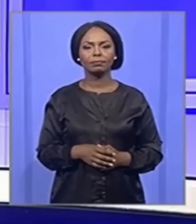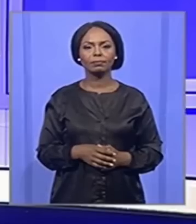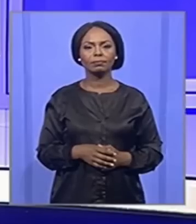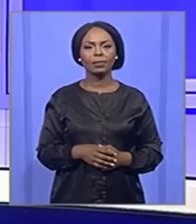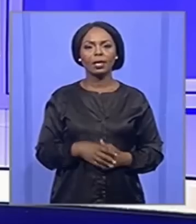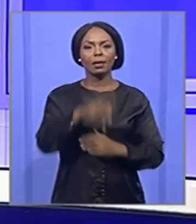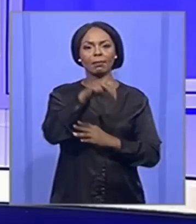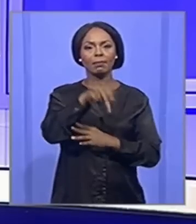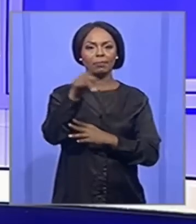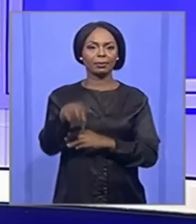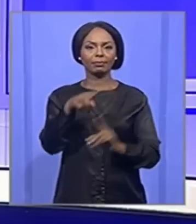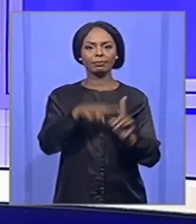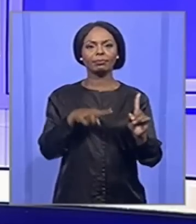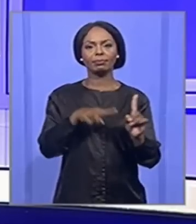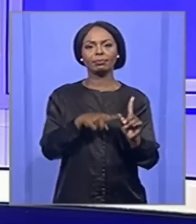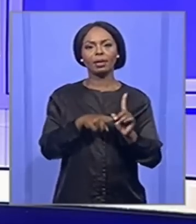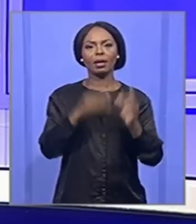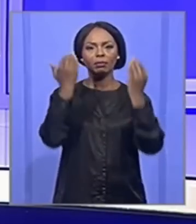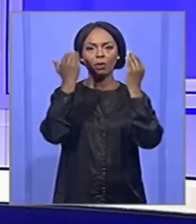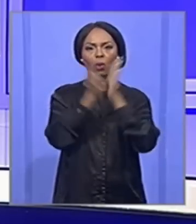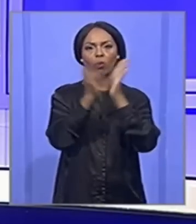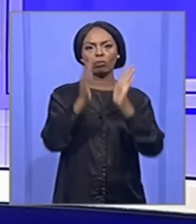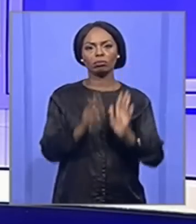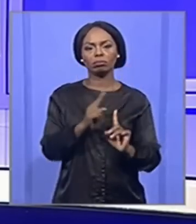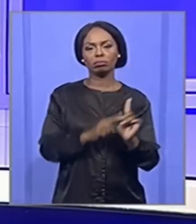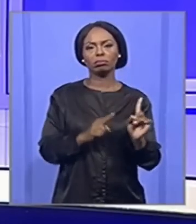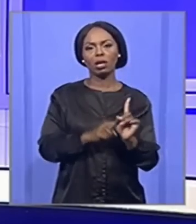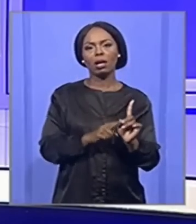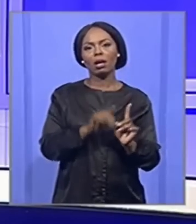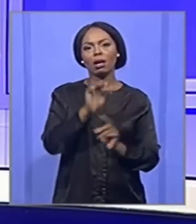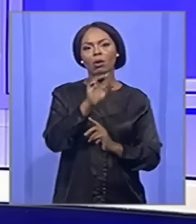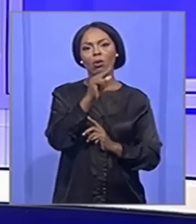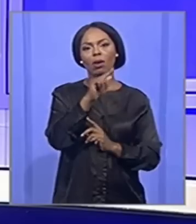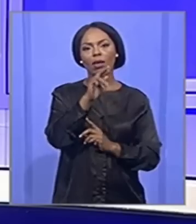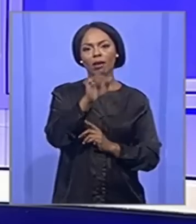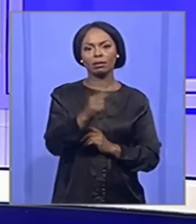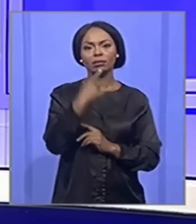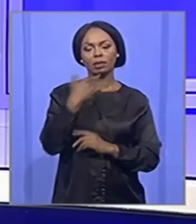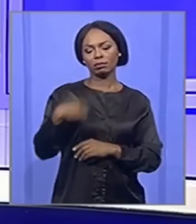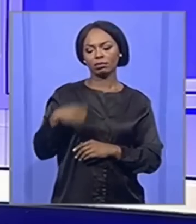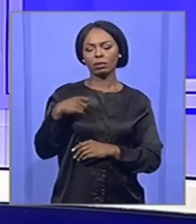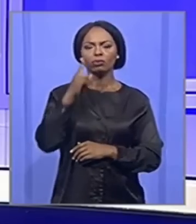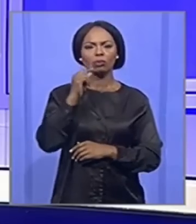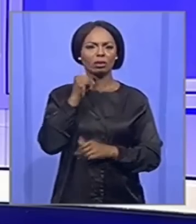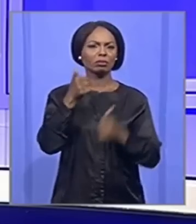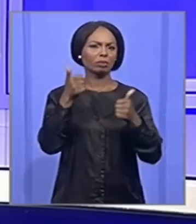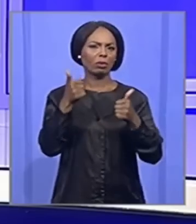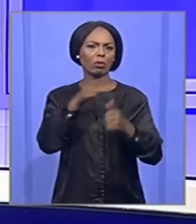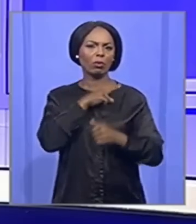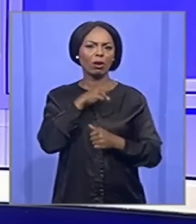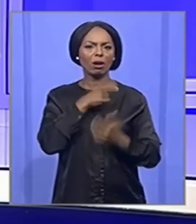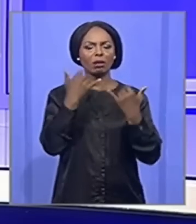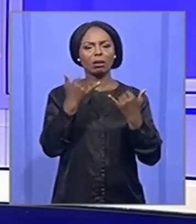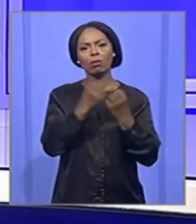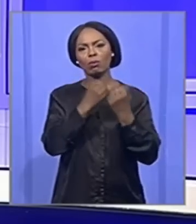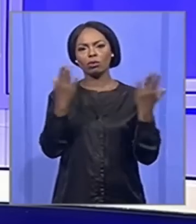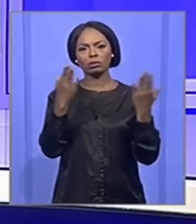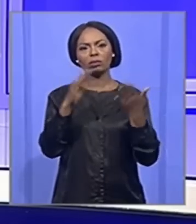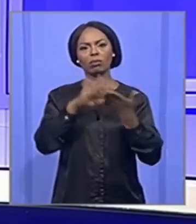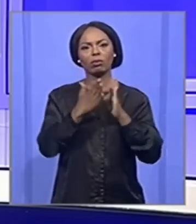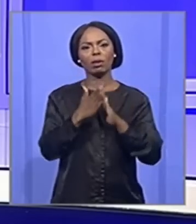Moisireletsi wa setjhaba Advocate Kholeka Qhaleka o re masepala o moholo wa Tshwane o etsa ho nepahetseng ho rarolla mathata a metsi